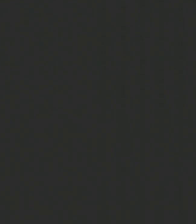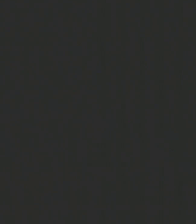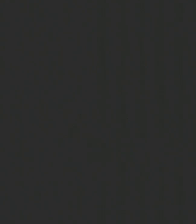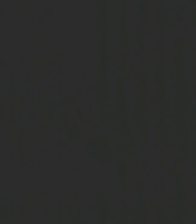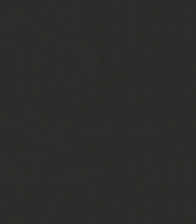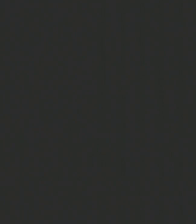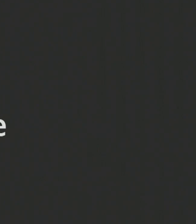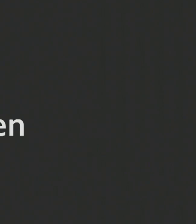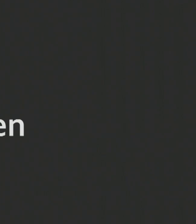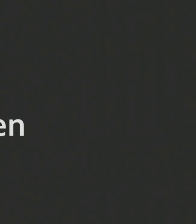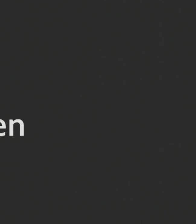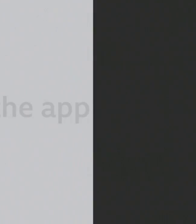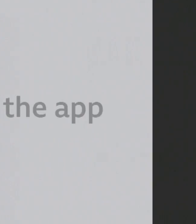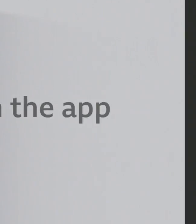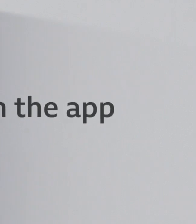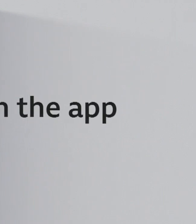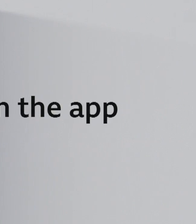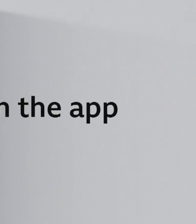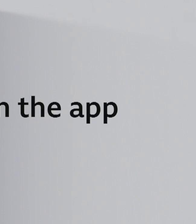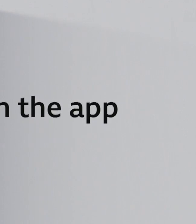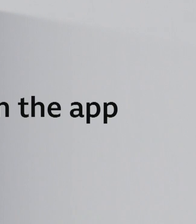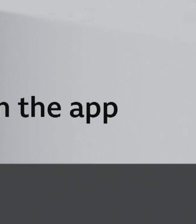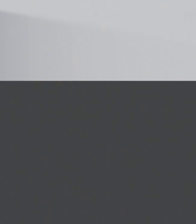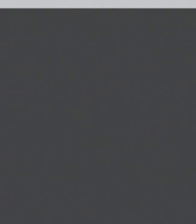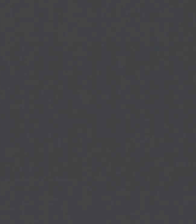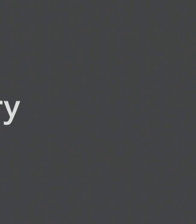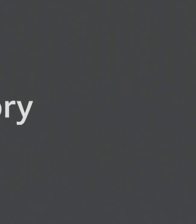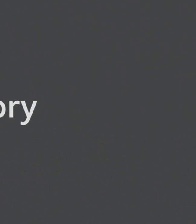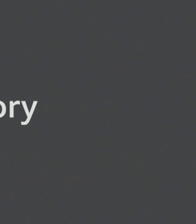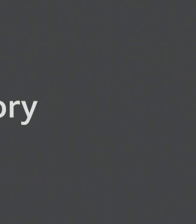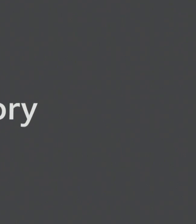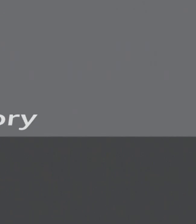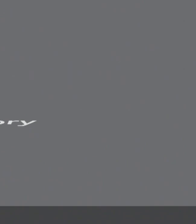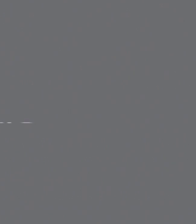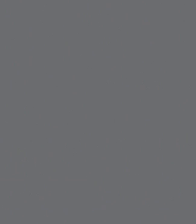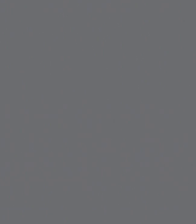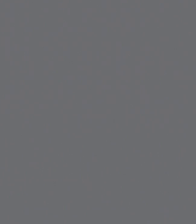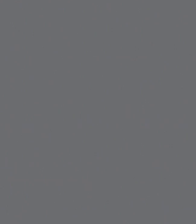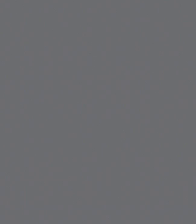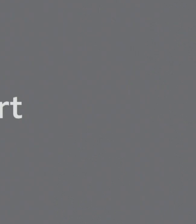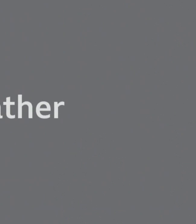See the headlines as they happen and watch BBC News live in the app and get the full story with